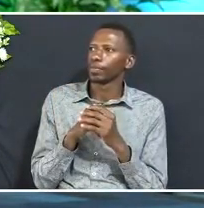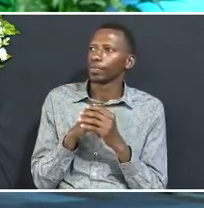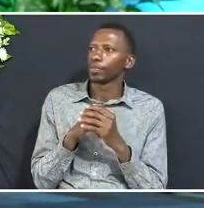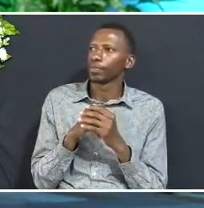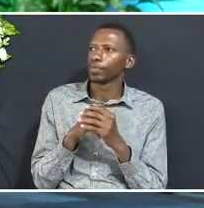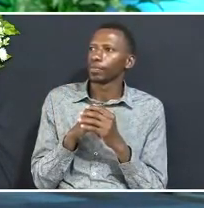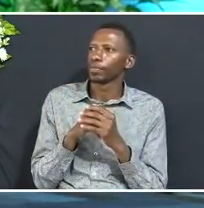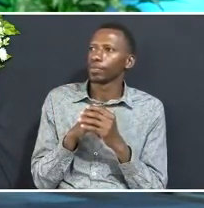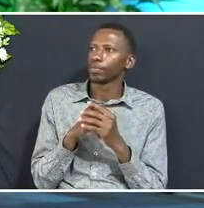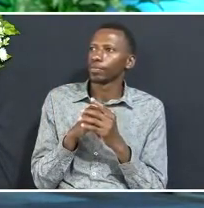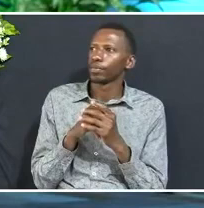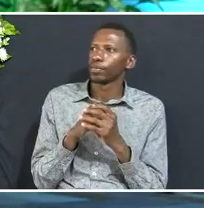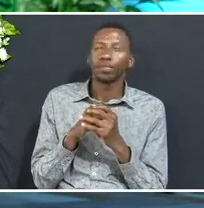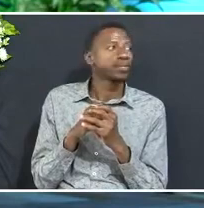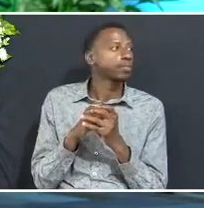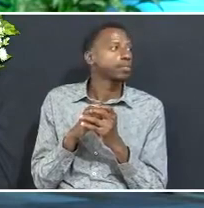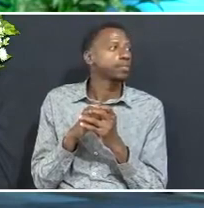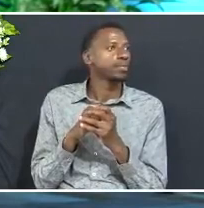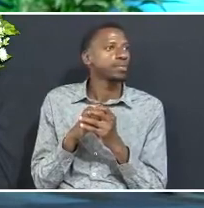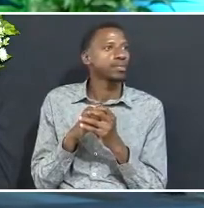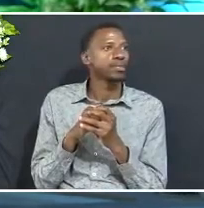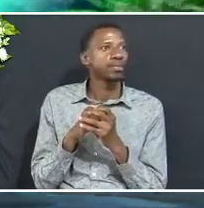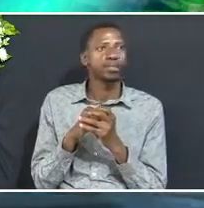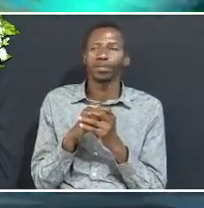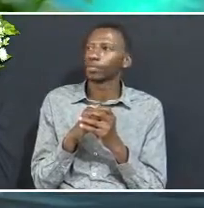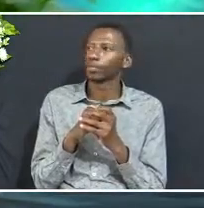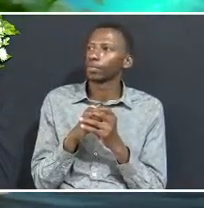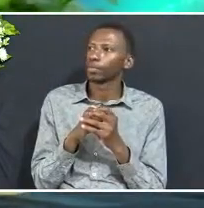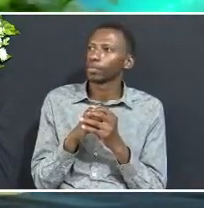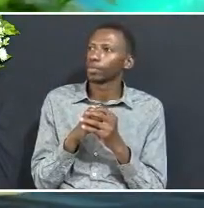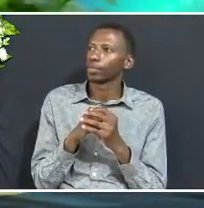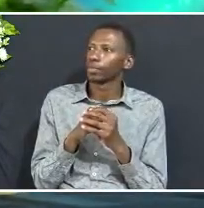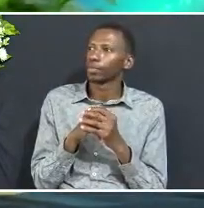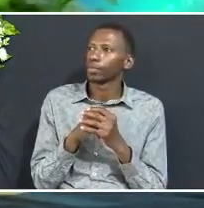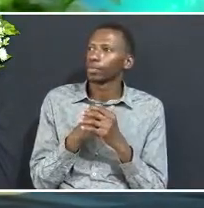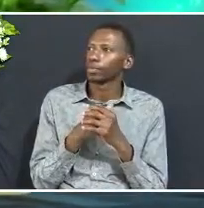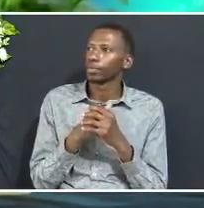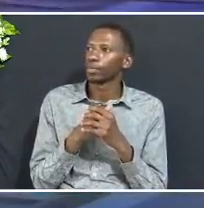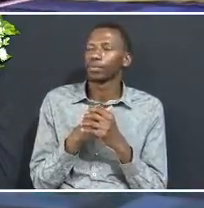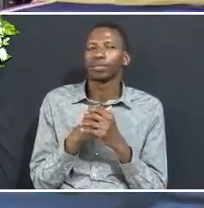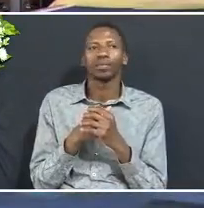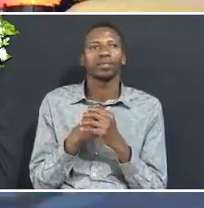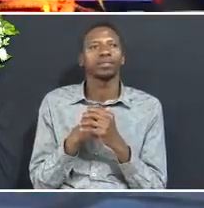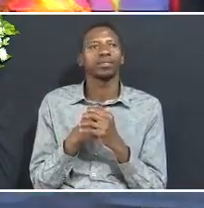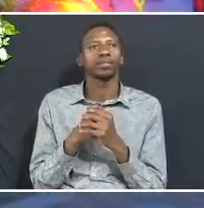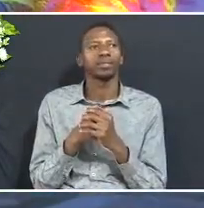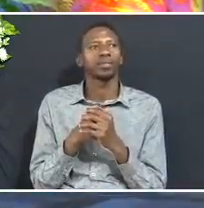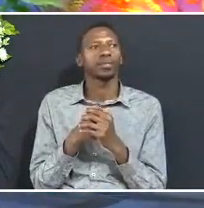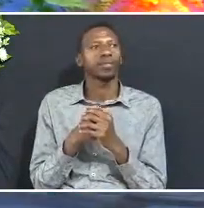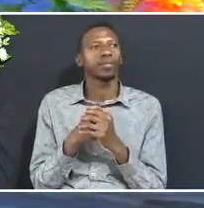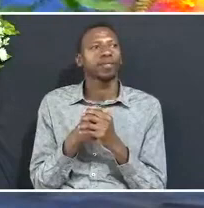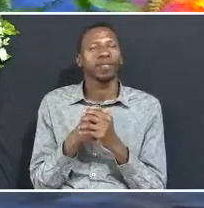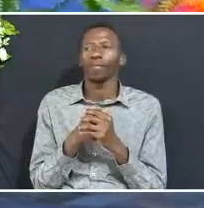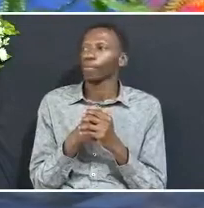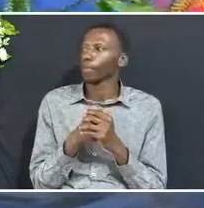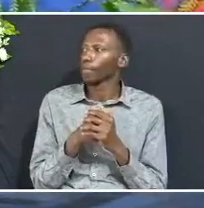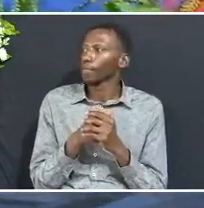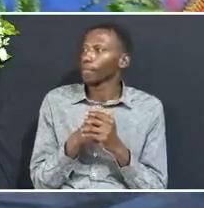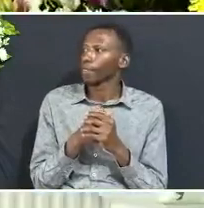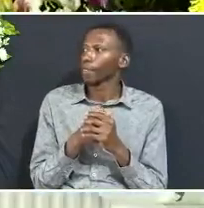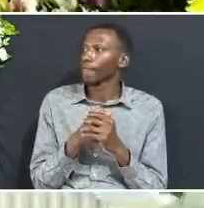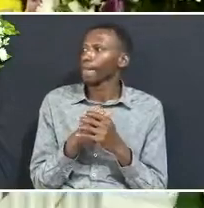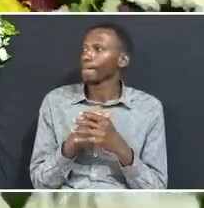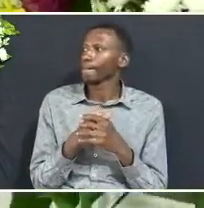Online. All right. This side, how many of you attended? Or either online or